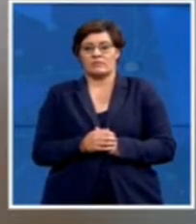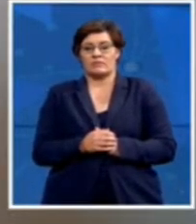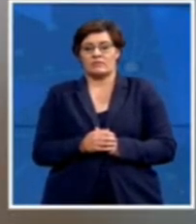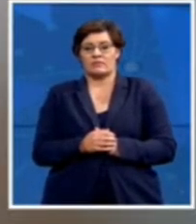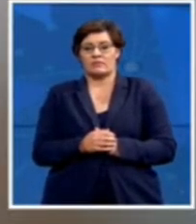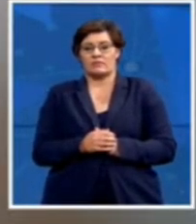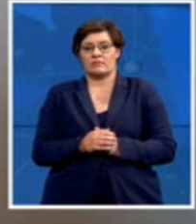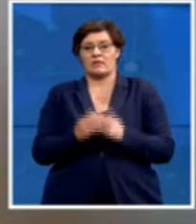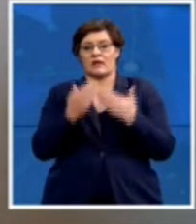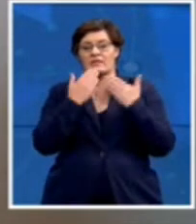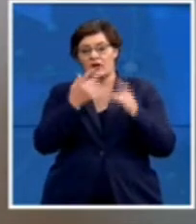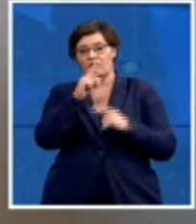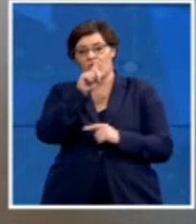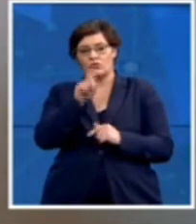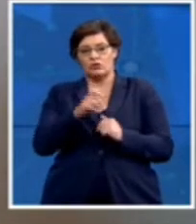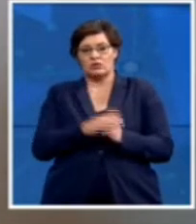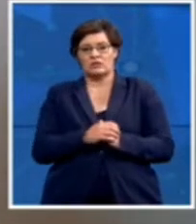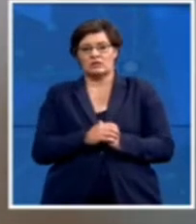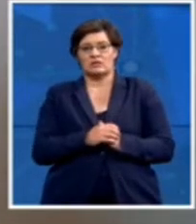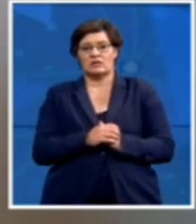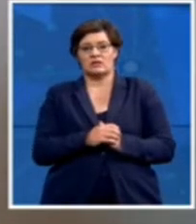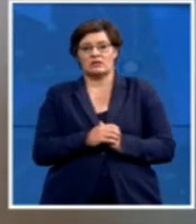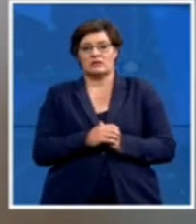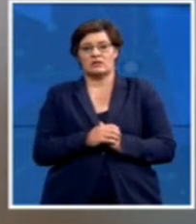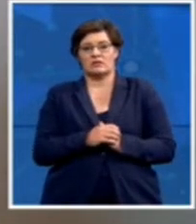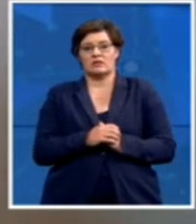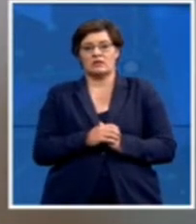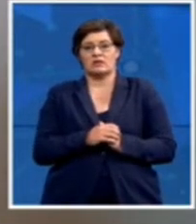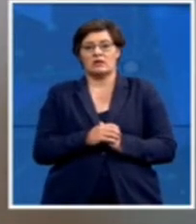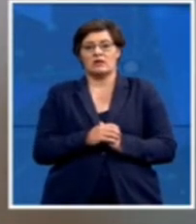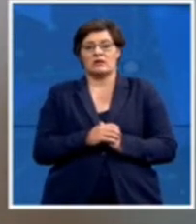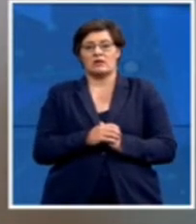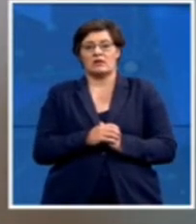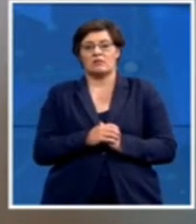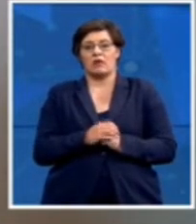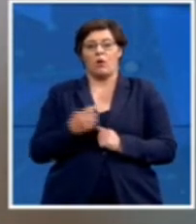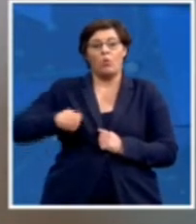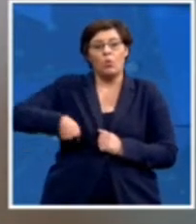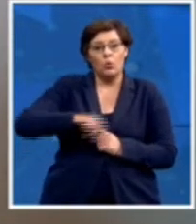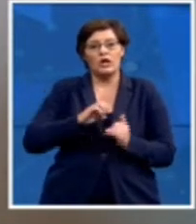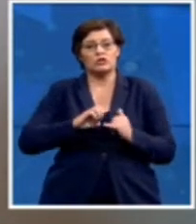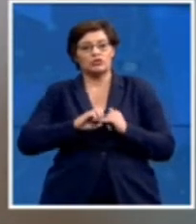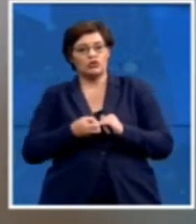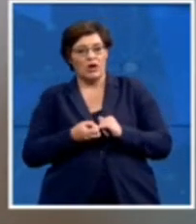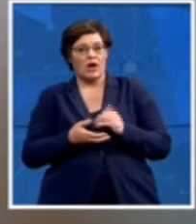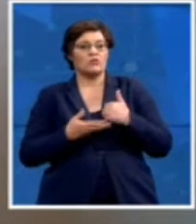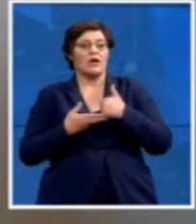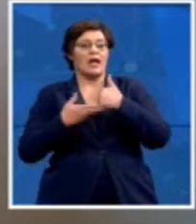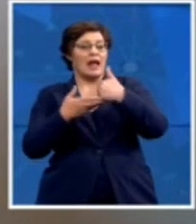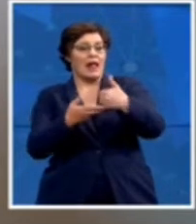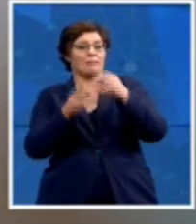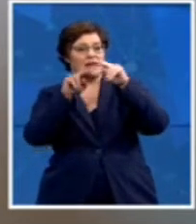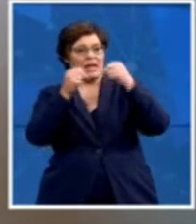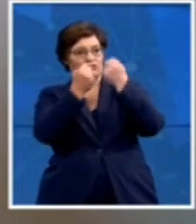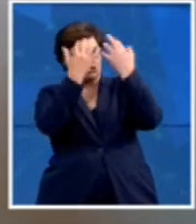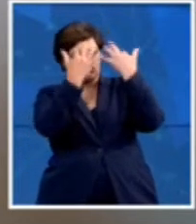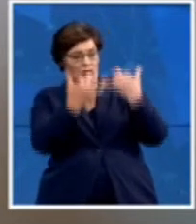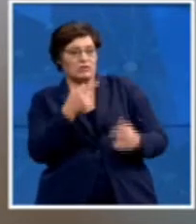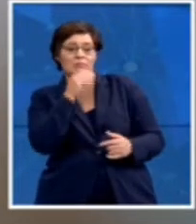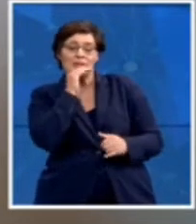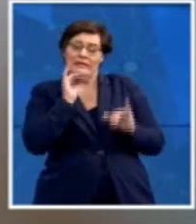one of the ways in which we have been trying to assist National Treasury in understanding the urgency and some of the technical